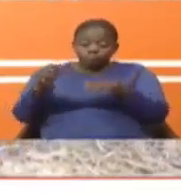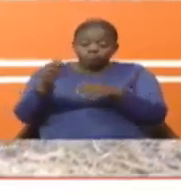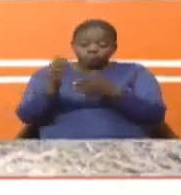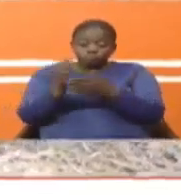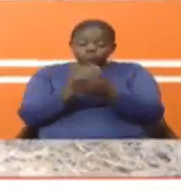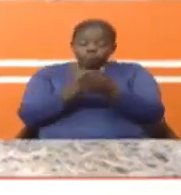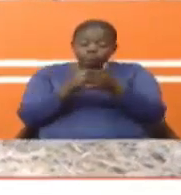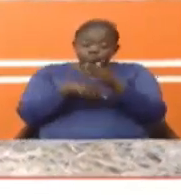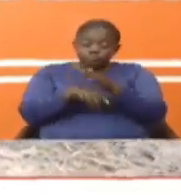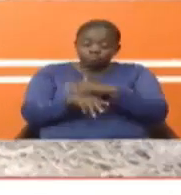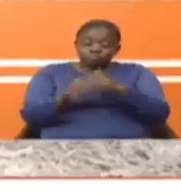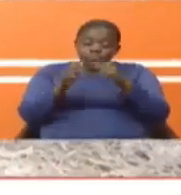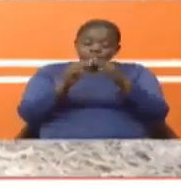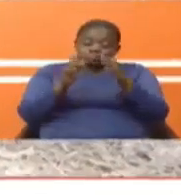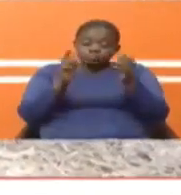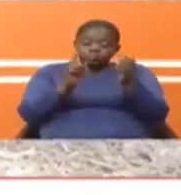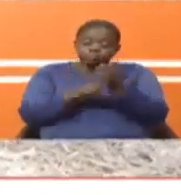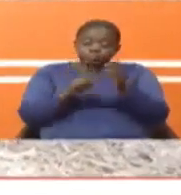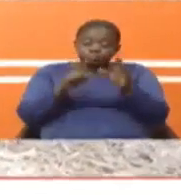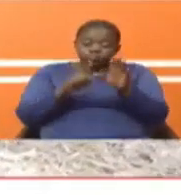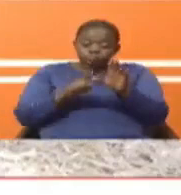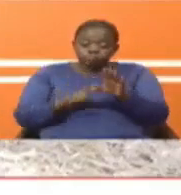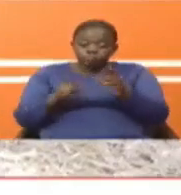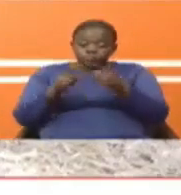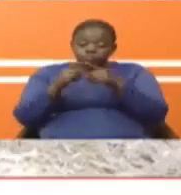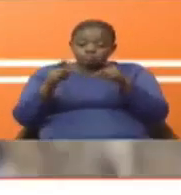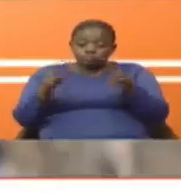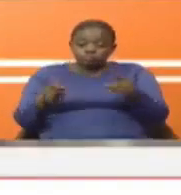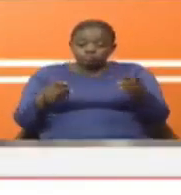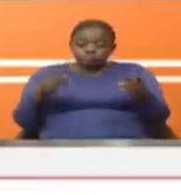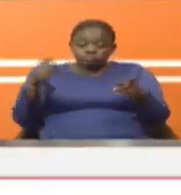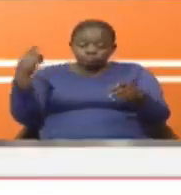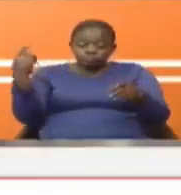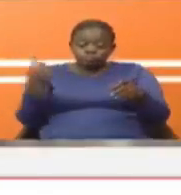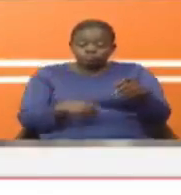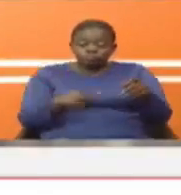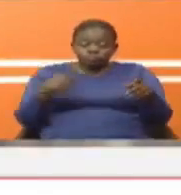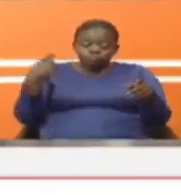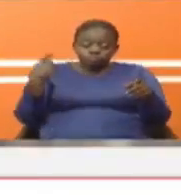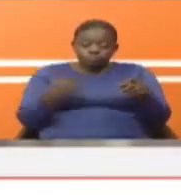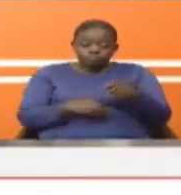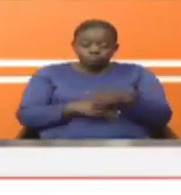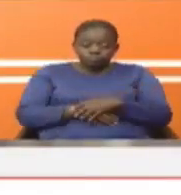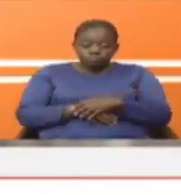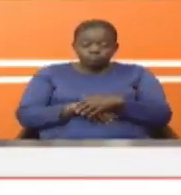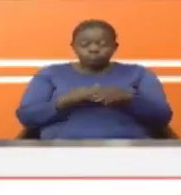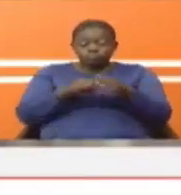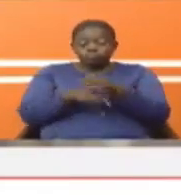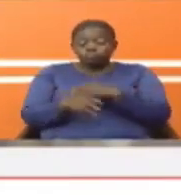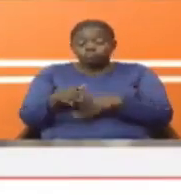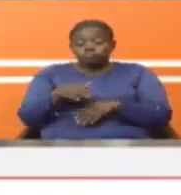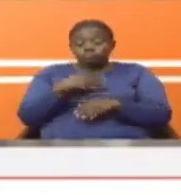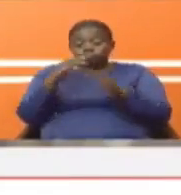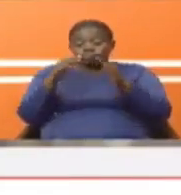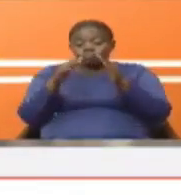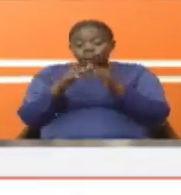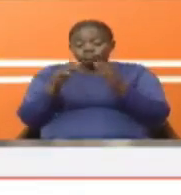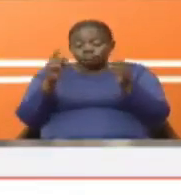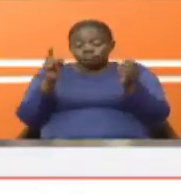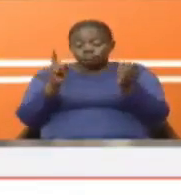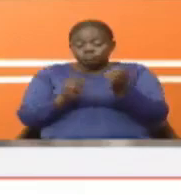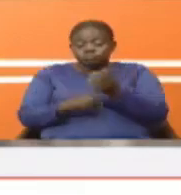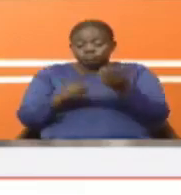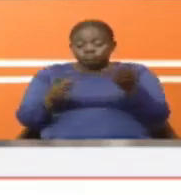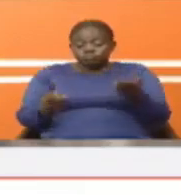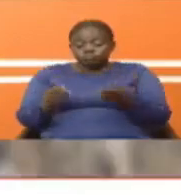ingile nyumba nebaja yobu tebe nebata andiko kububa kuba. They went to my house, they picked